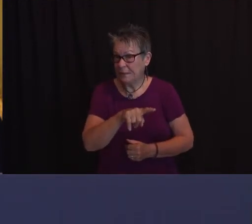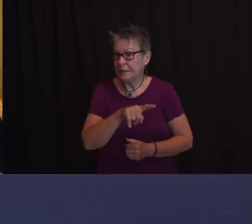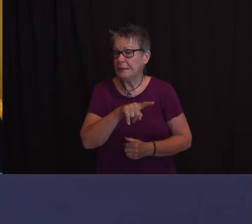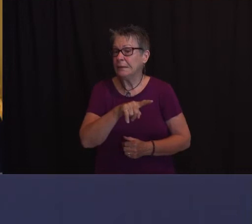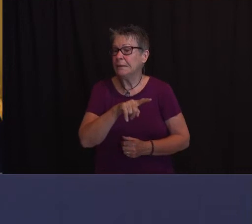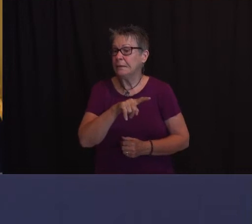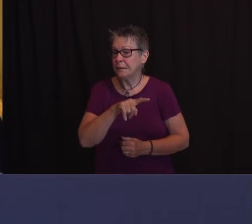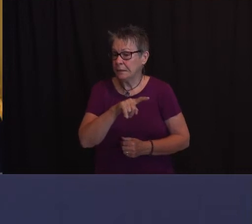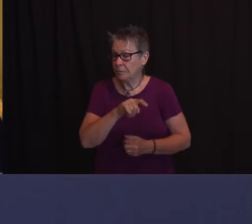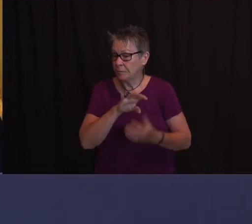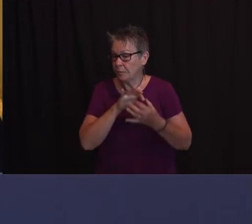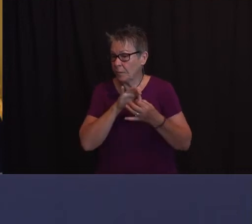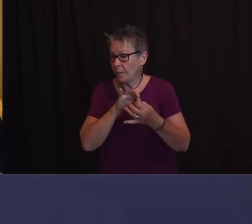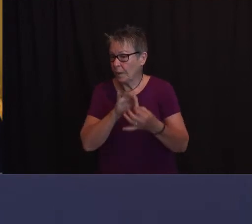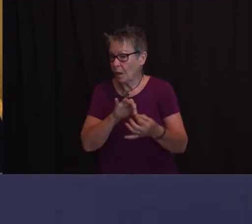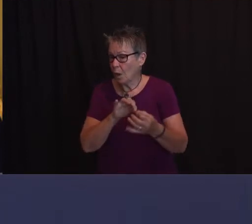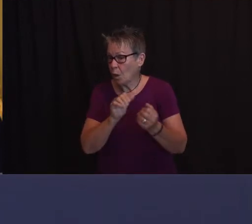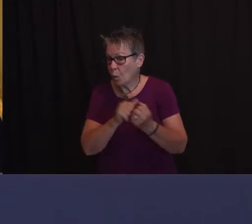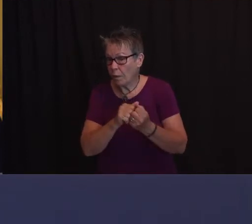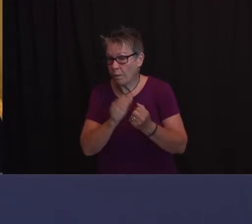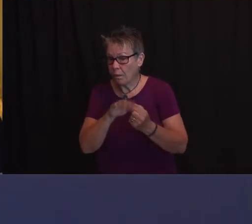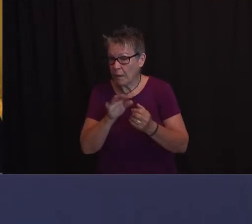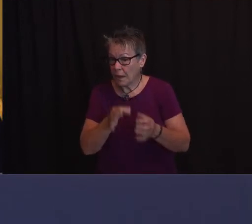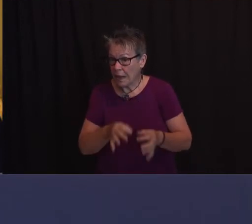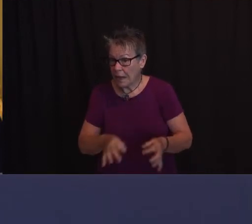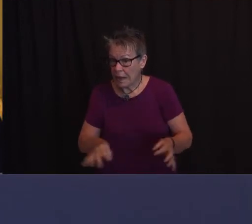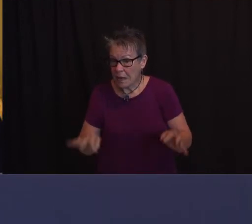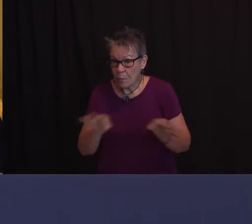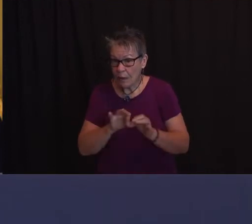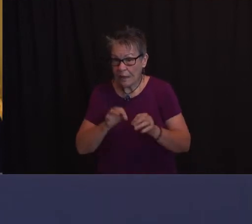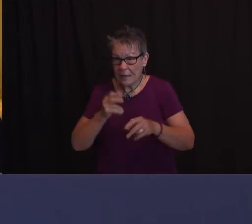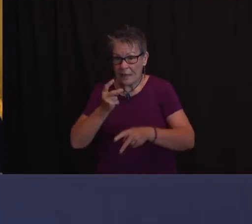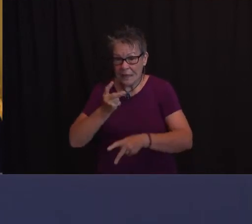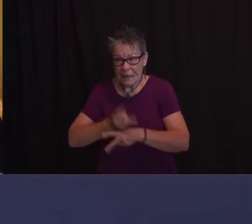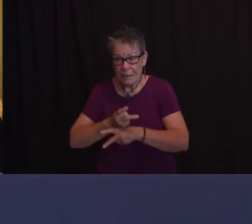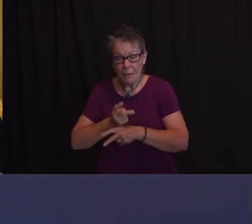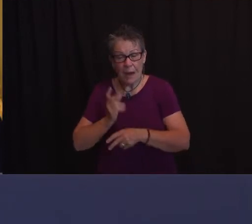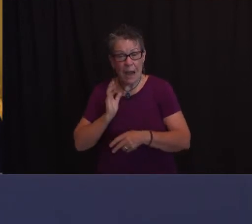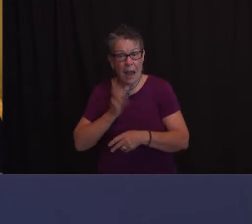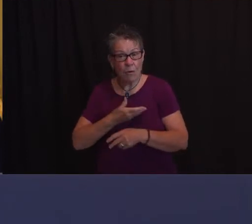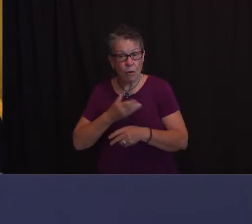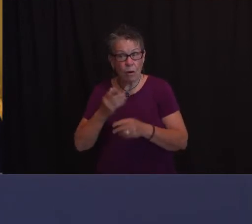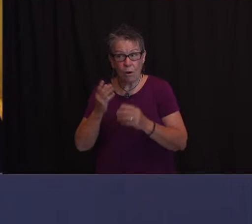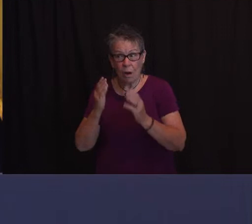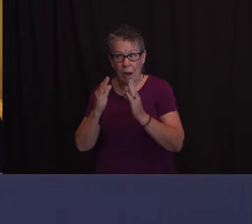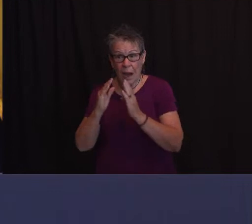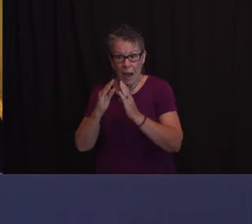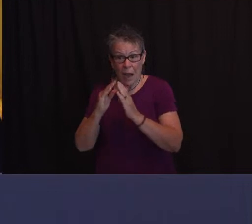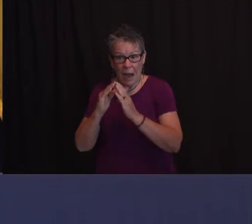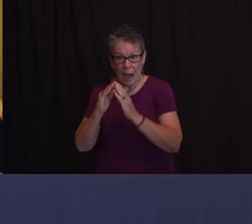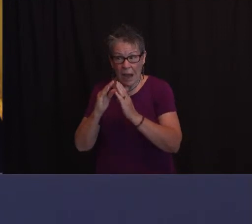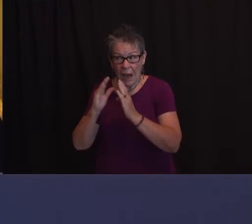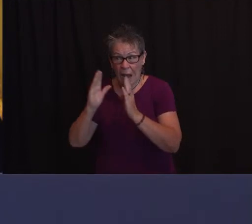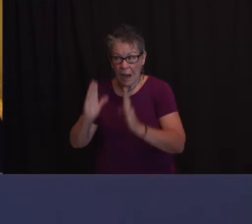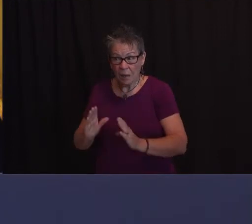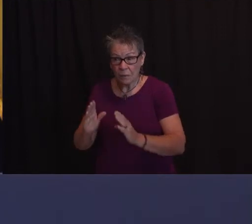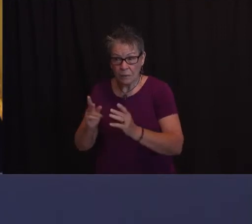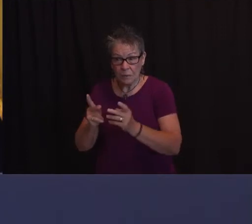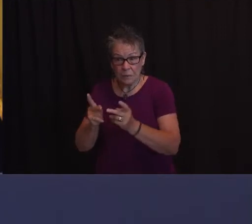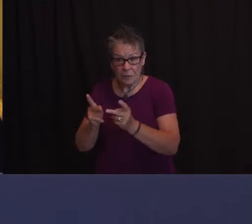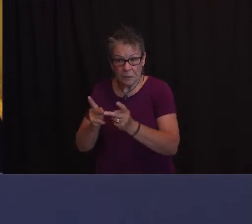importance of holding on to our House seats, our margin in New Jersey, because when you've got a House that is as